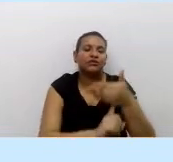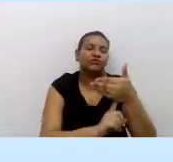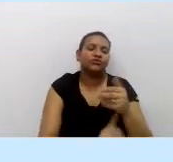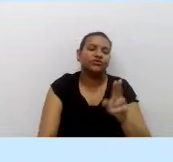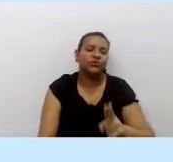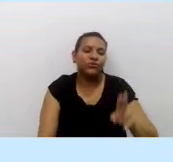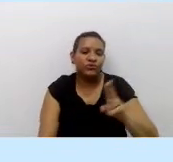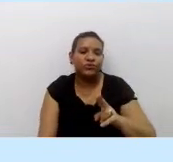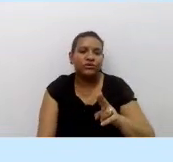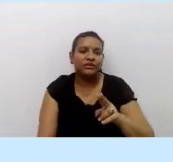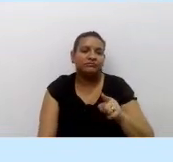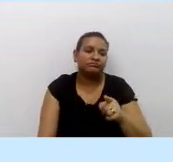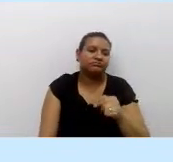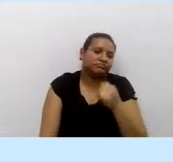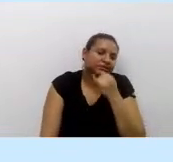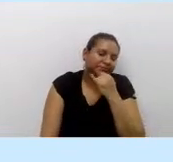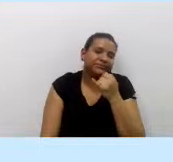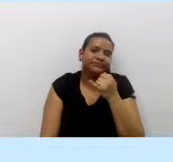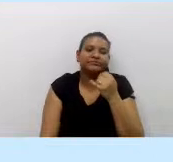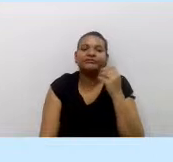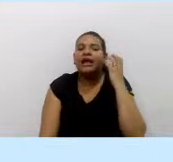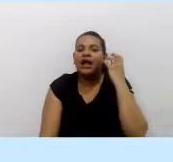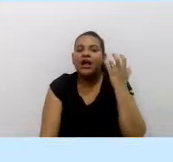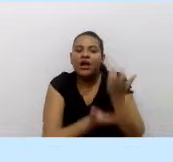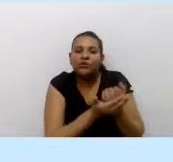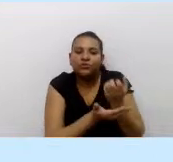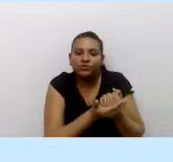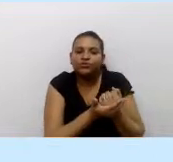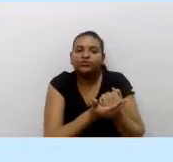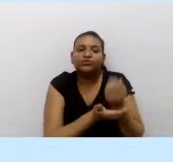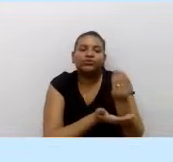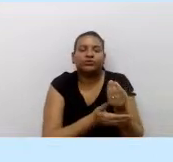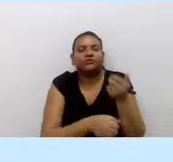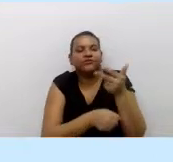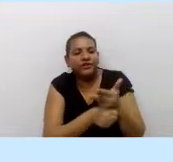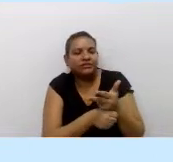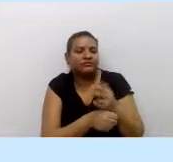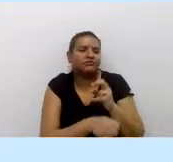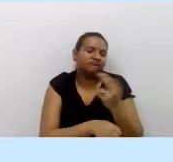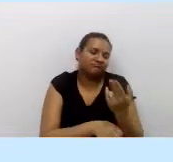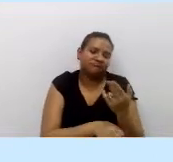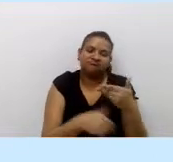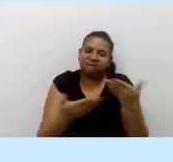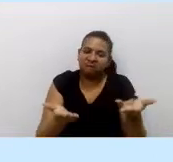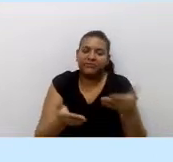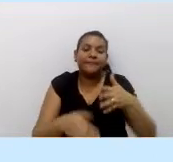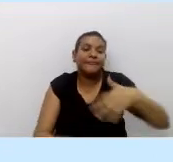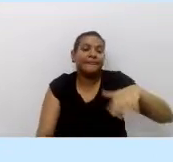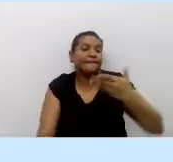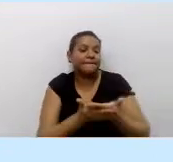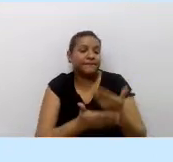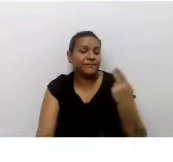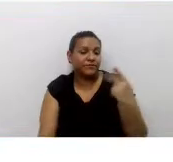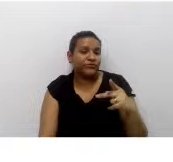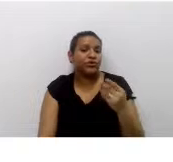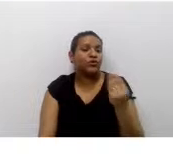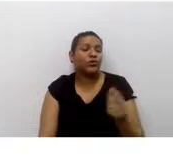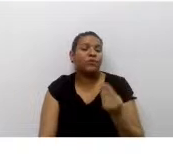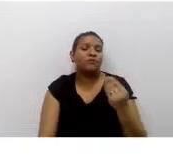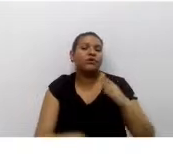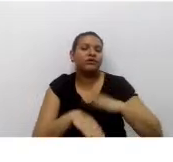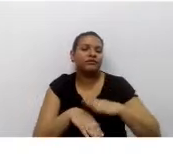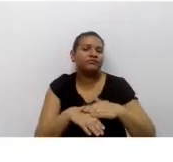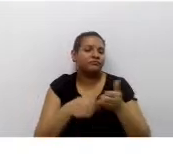video recording in your classroom context to do something a bit differently, to produce something?